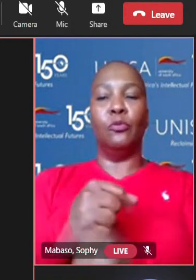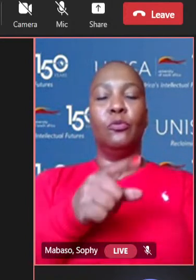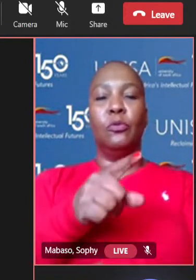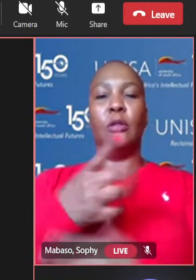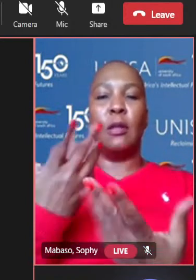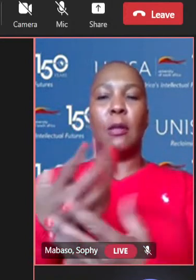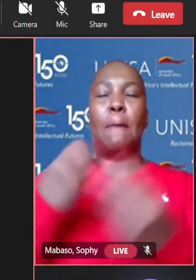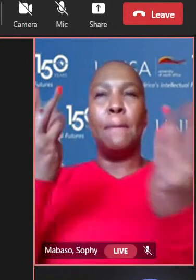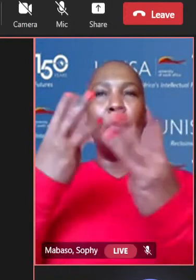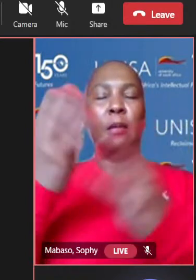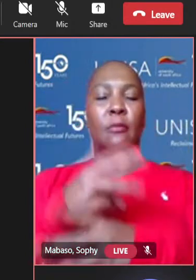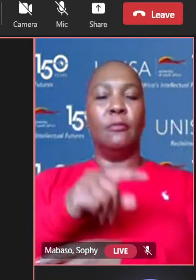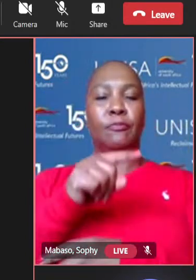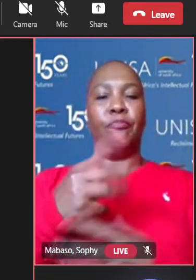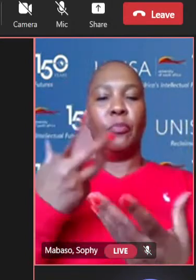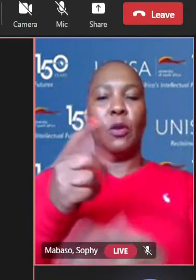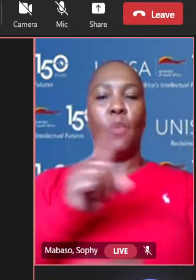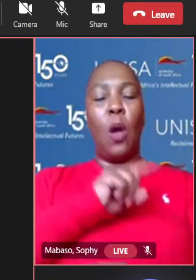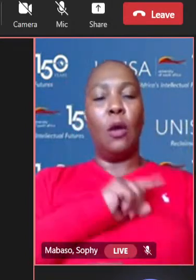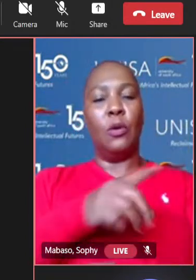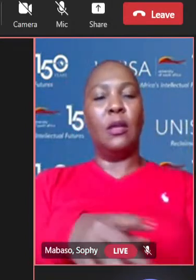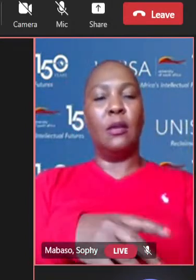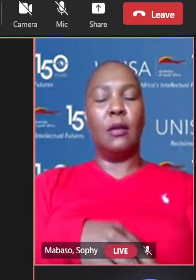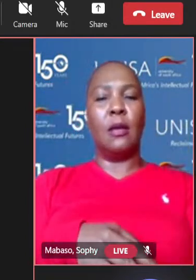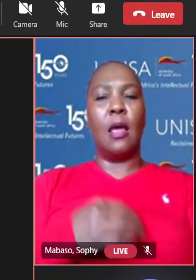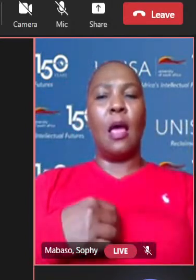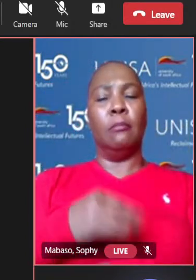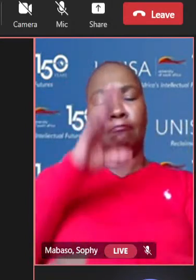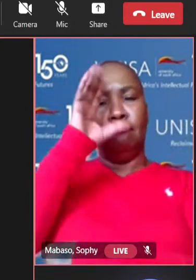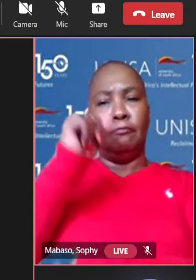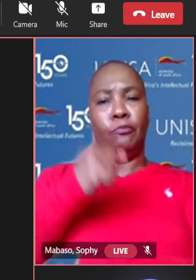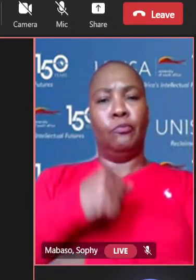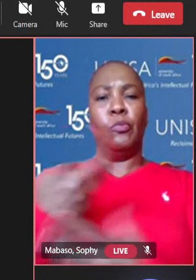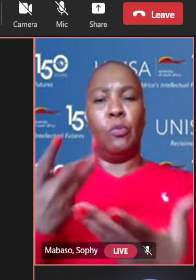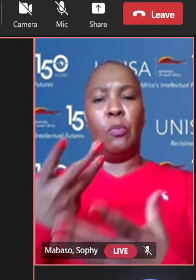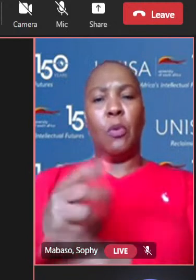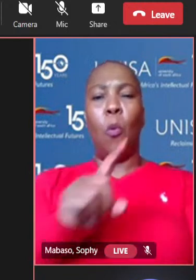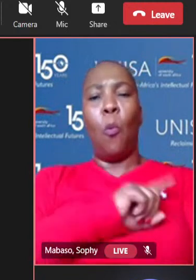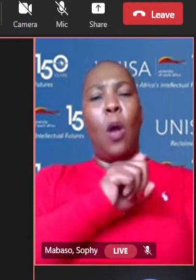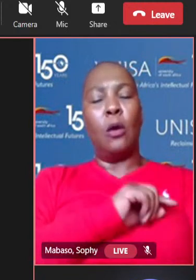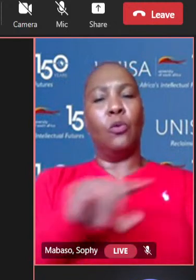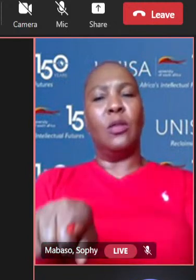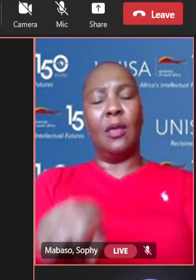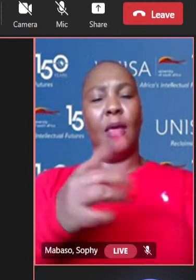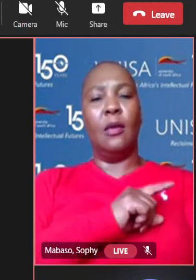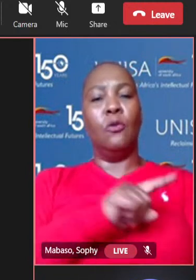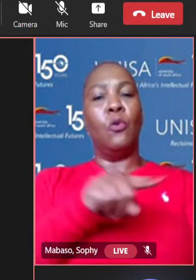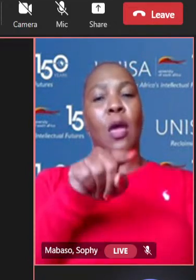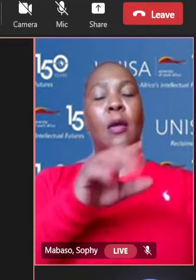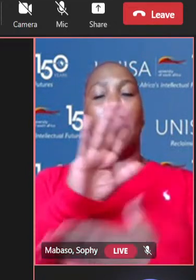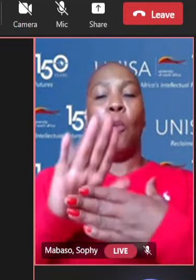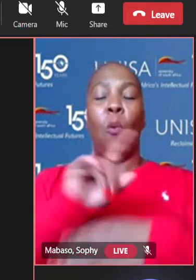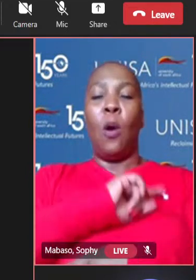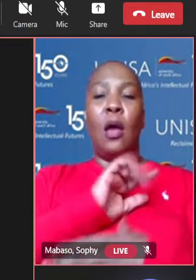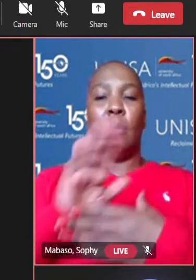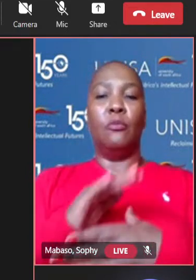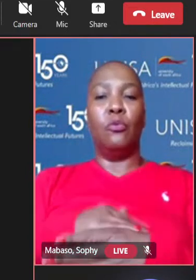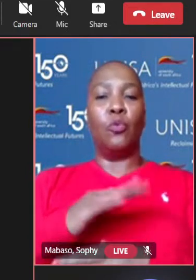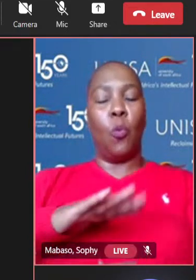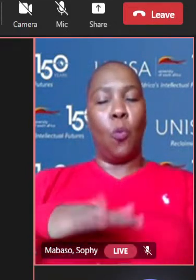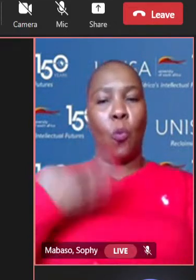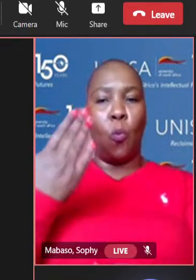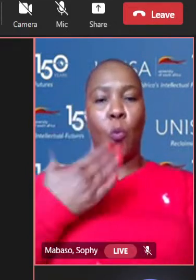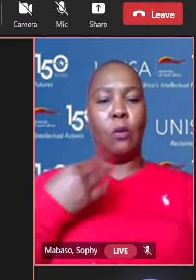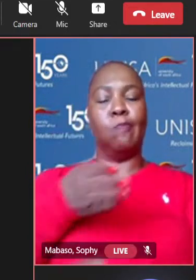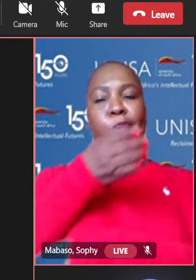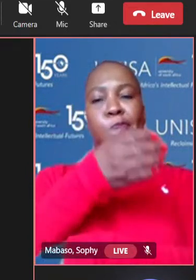thing is, what are you here? Now, I can assume just one thing. Why are you here? You are here because you want to attain,